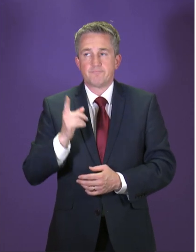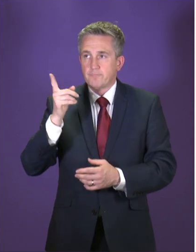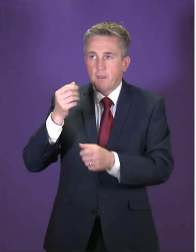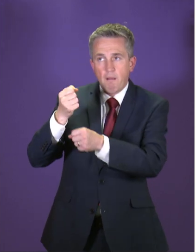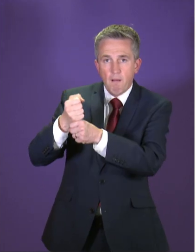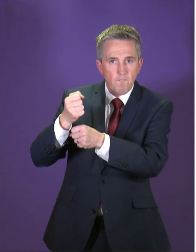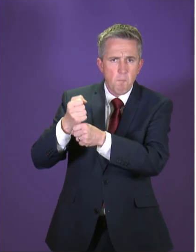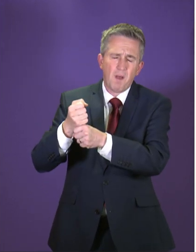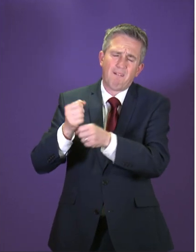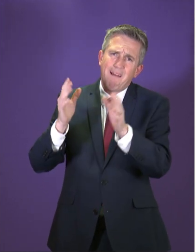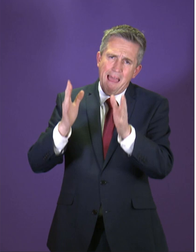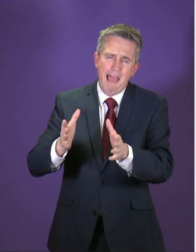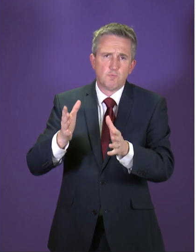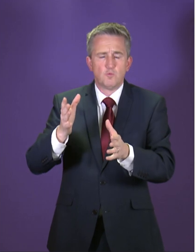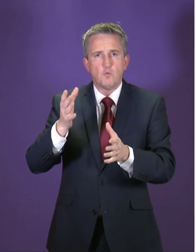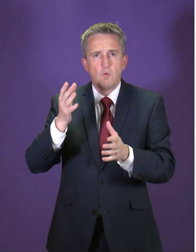governments realize.